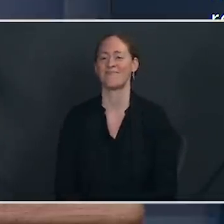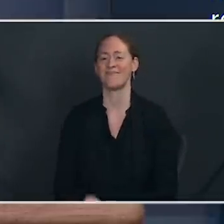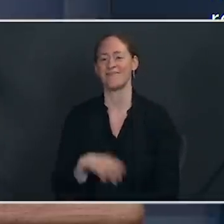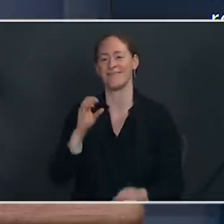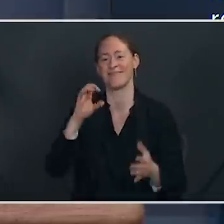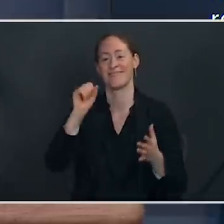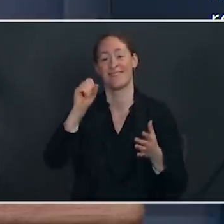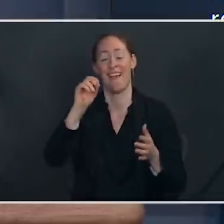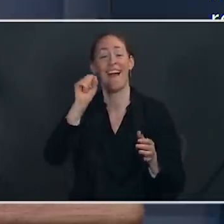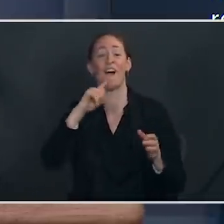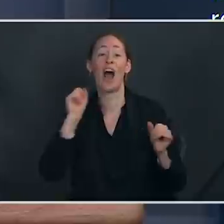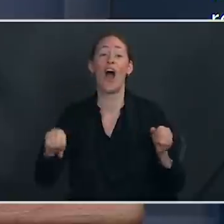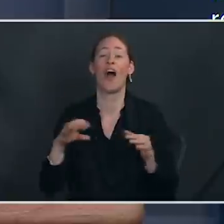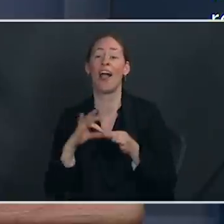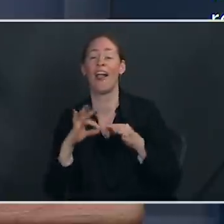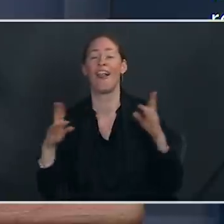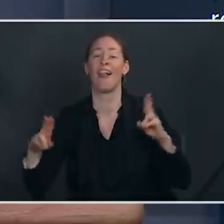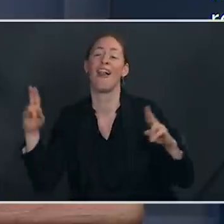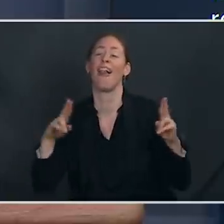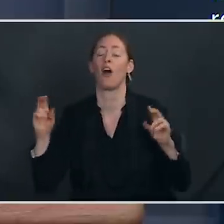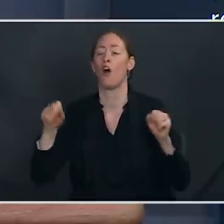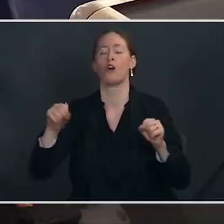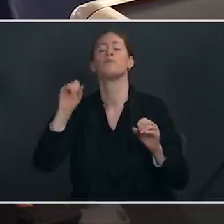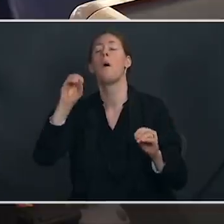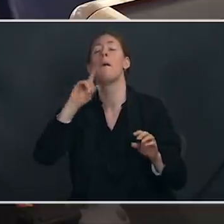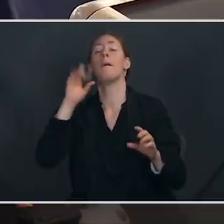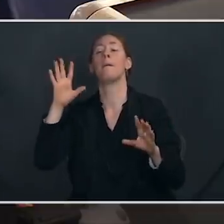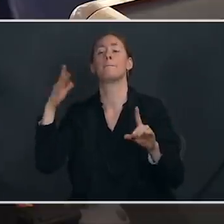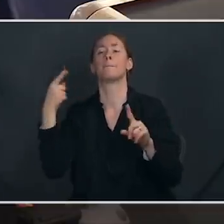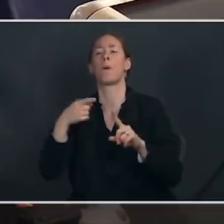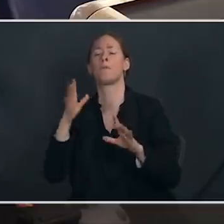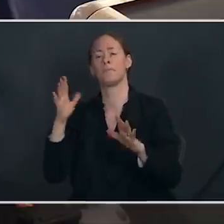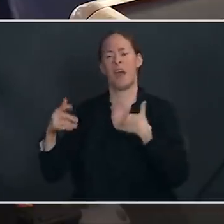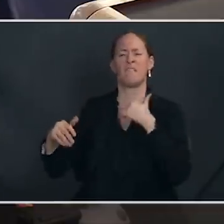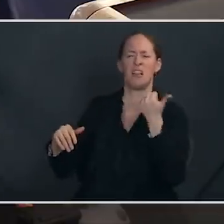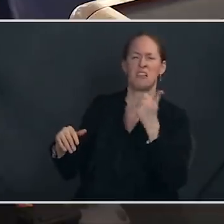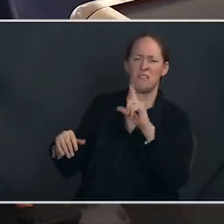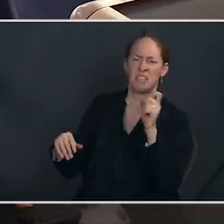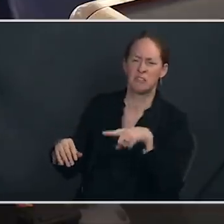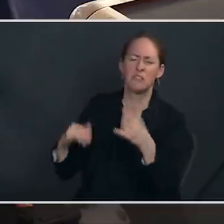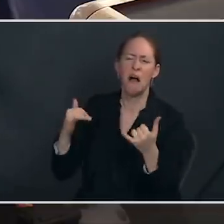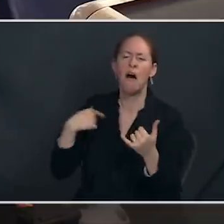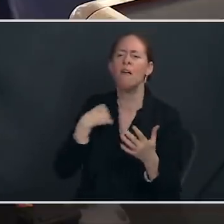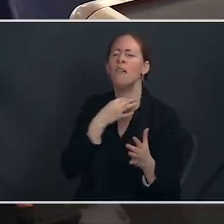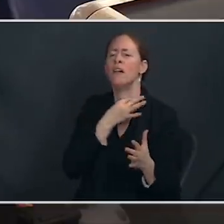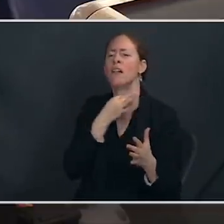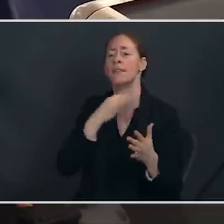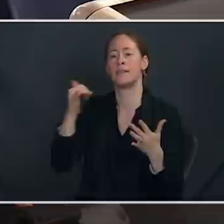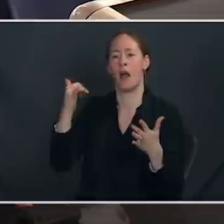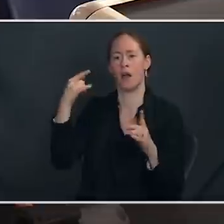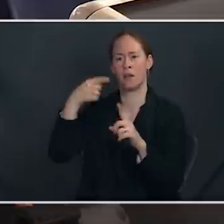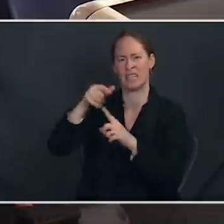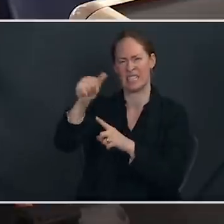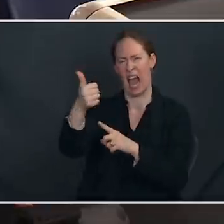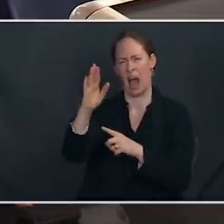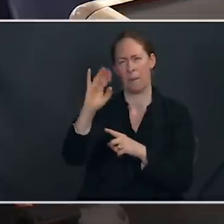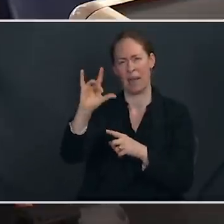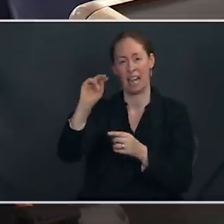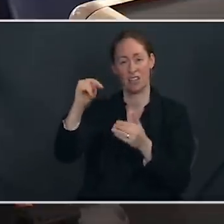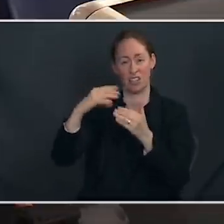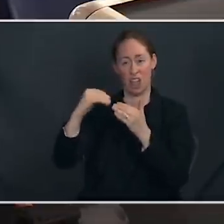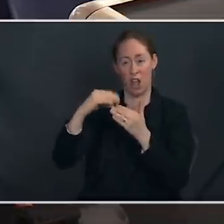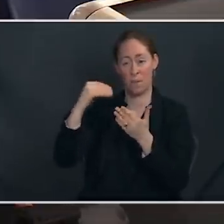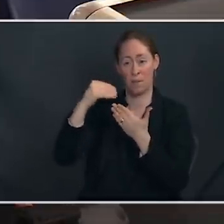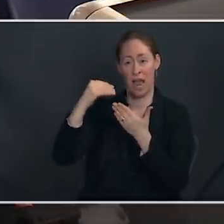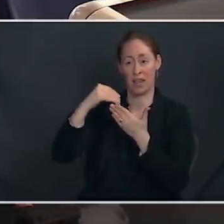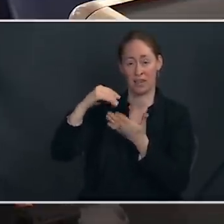ahead. let's do that. So there are some reports that FEMA is now planning to reroute up to $10 billion in money that could be used to